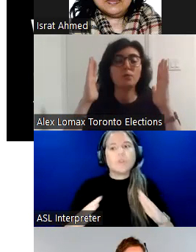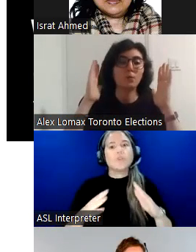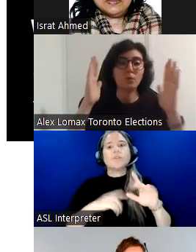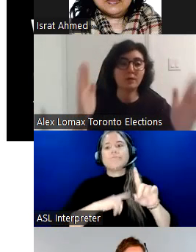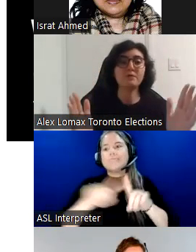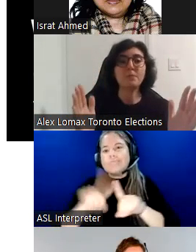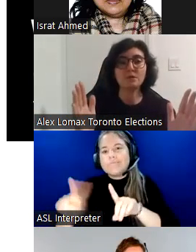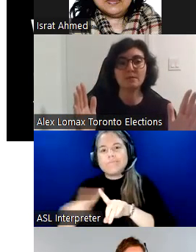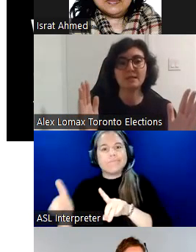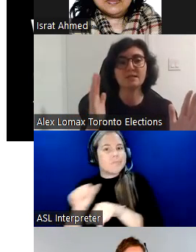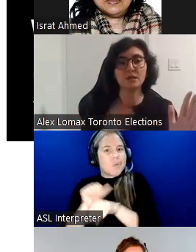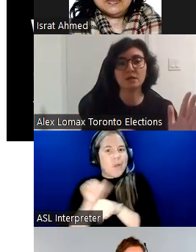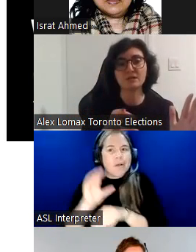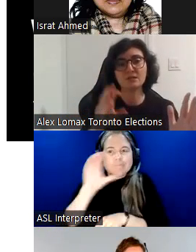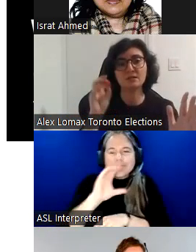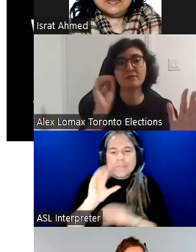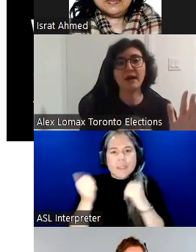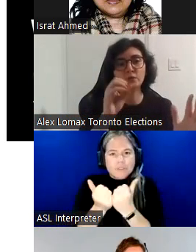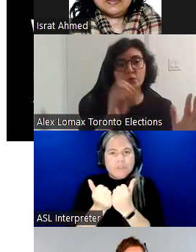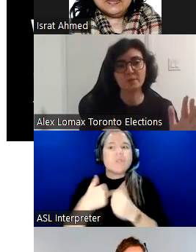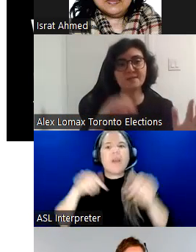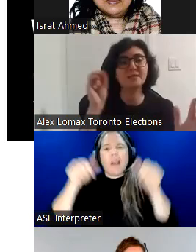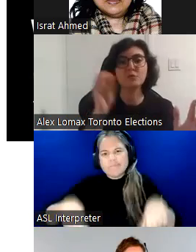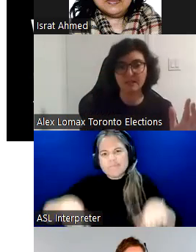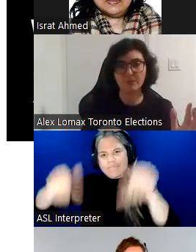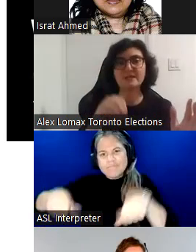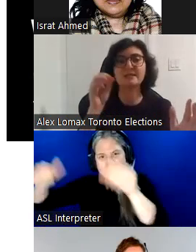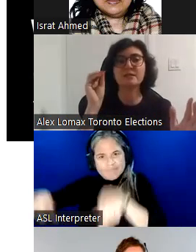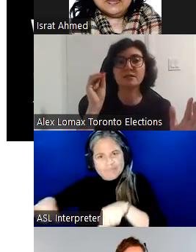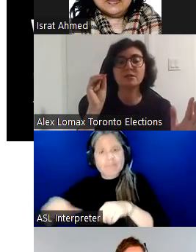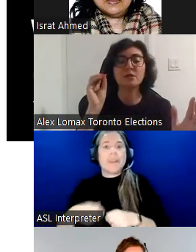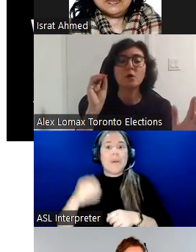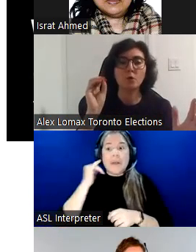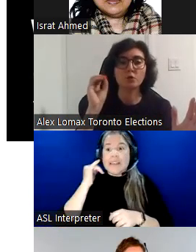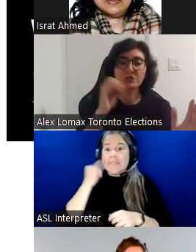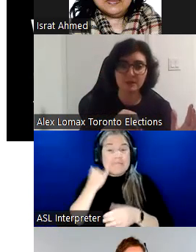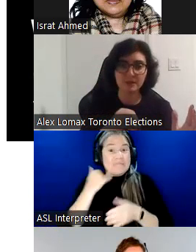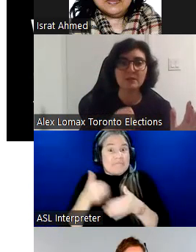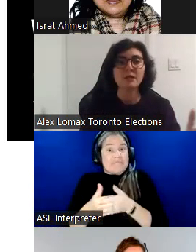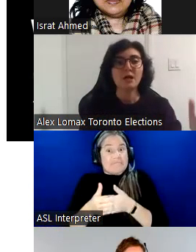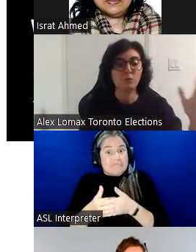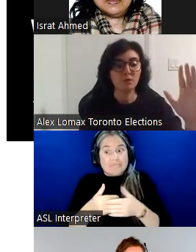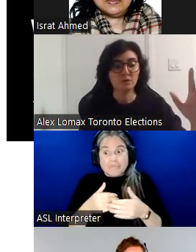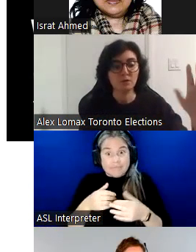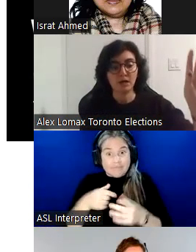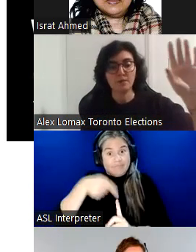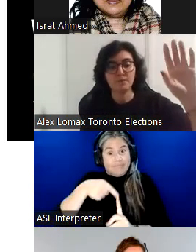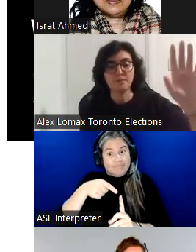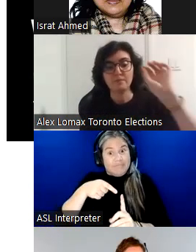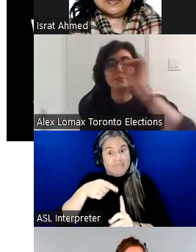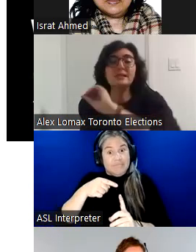So whatever polling place is closest to that drop-in center, respite center, or shelter